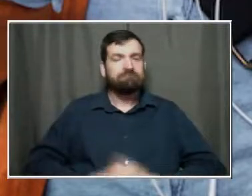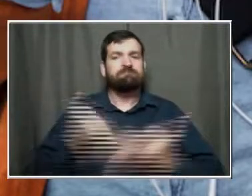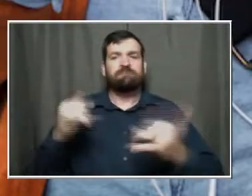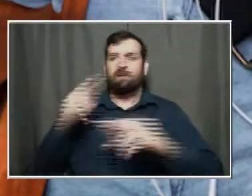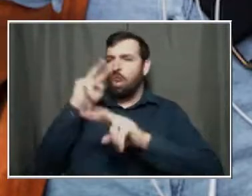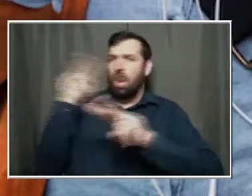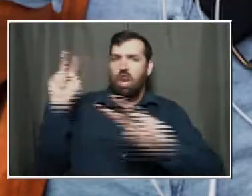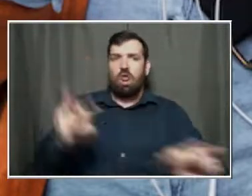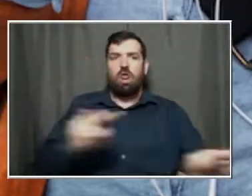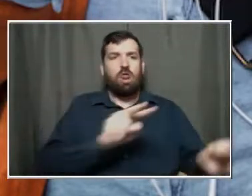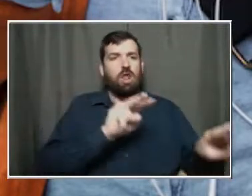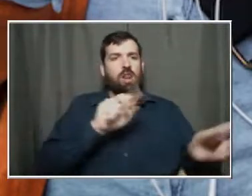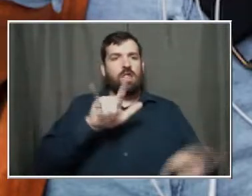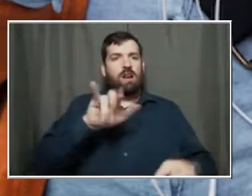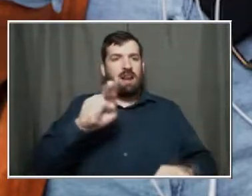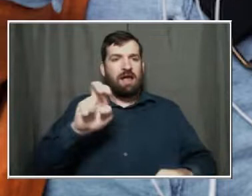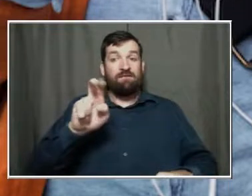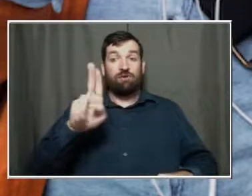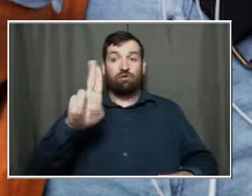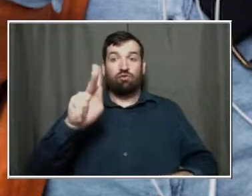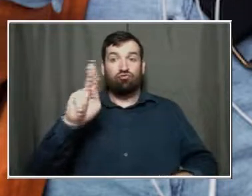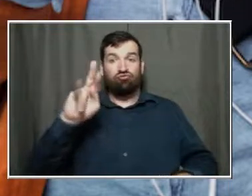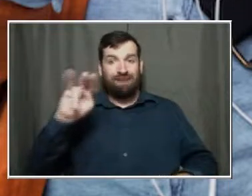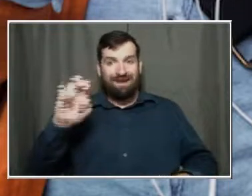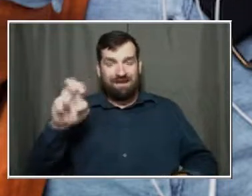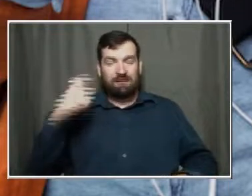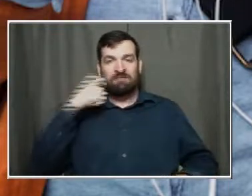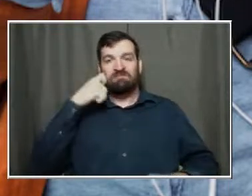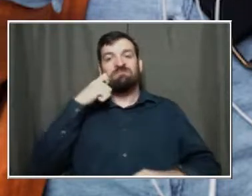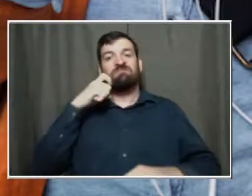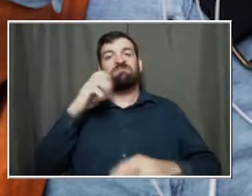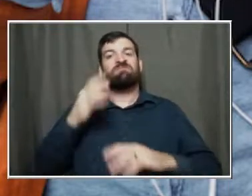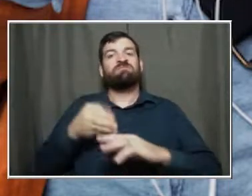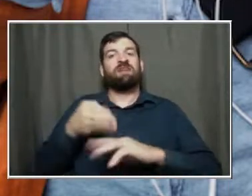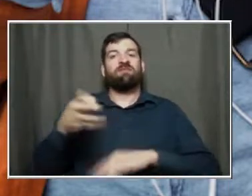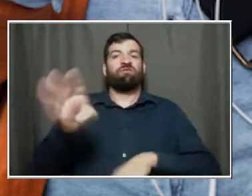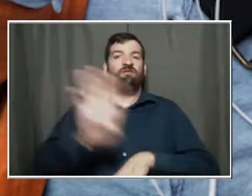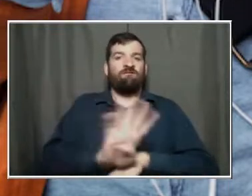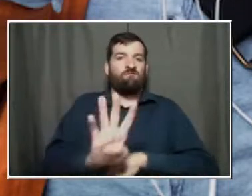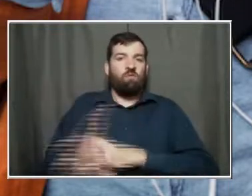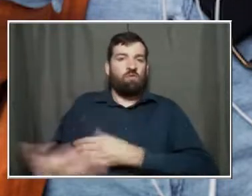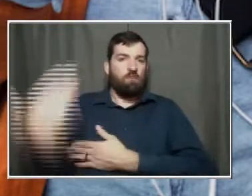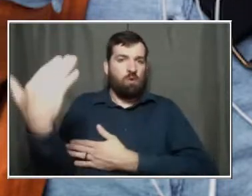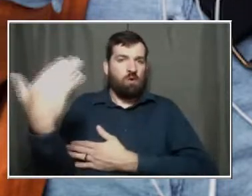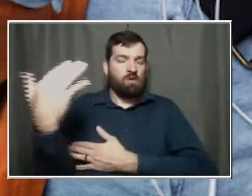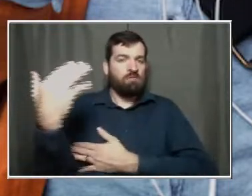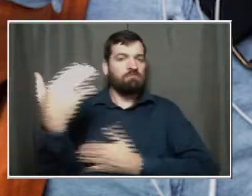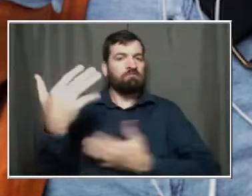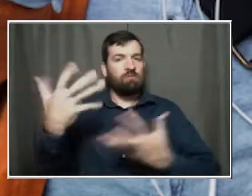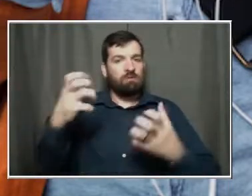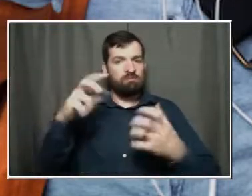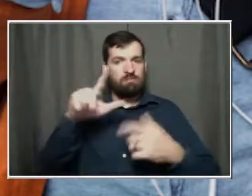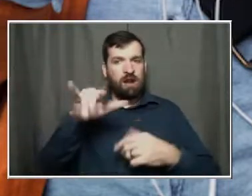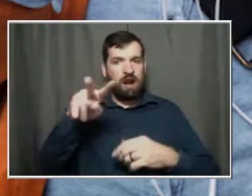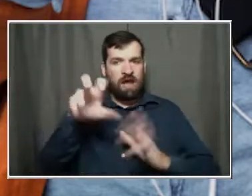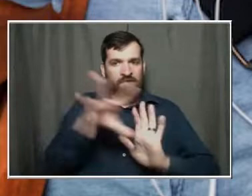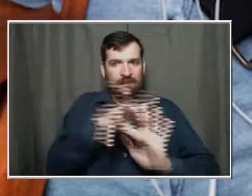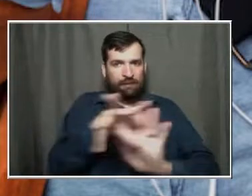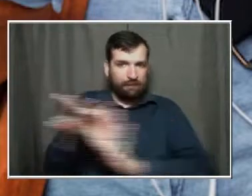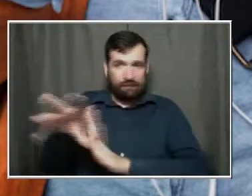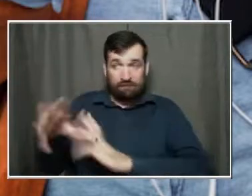morning in Ukraine, where right now it is just after 4 in the morning. We want to take that live shot here this morning. Do we have that?